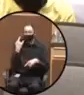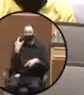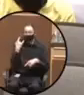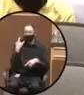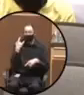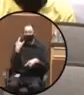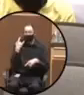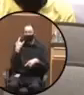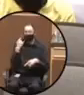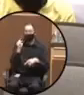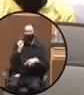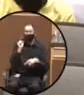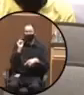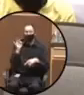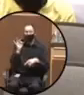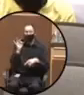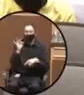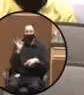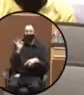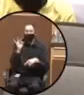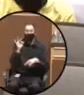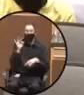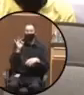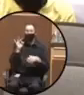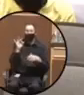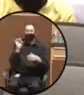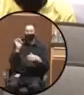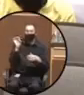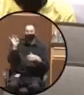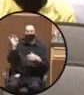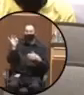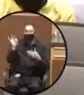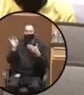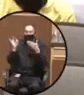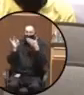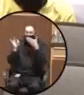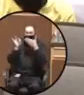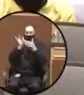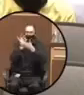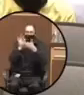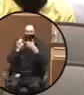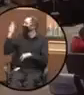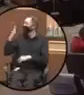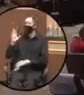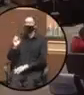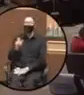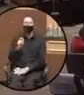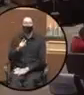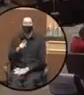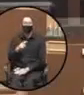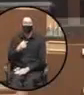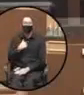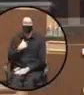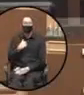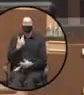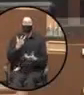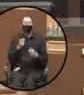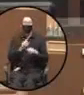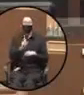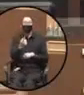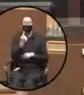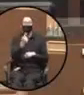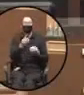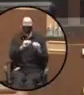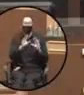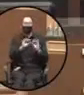mask when the virus is smaller than any micron in a mask. Have a good one. I do want to, one clarification I